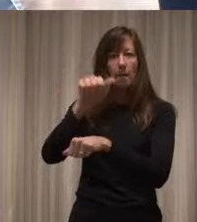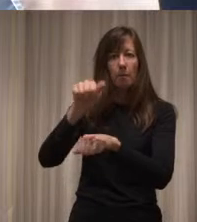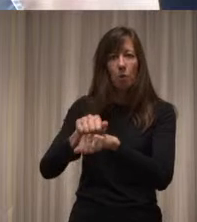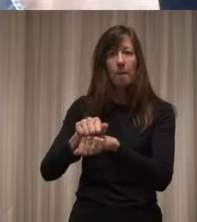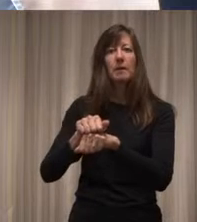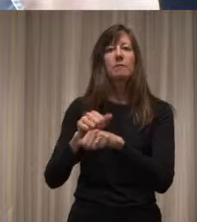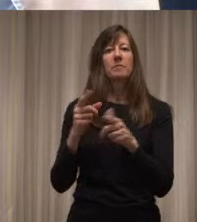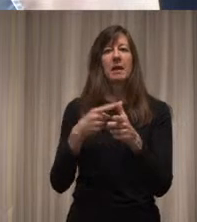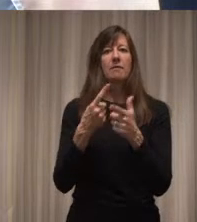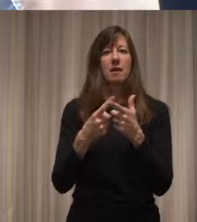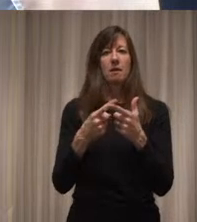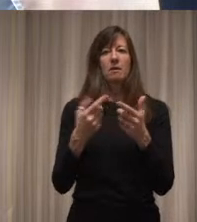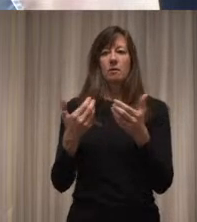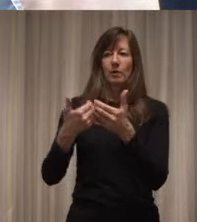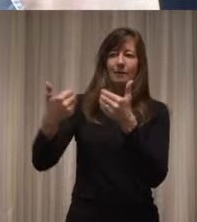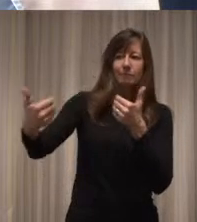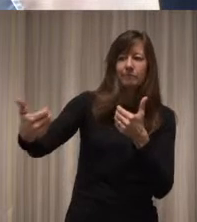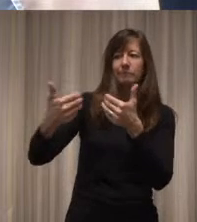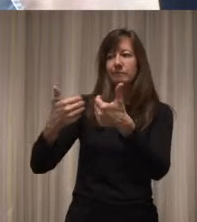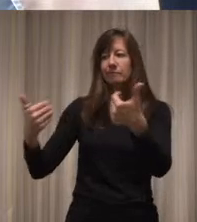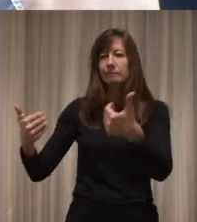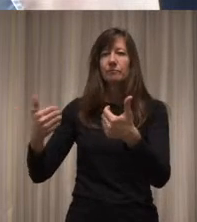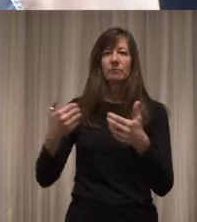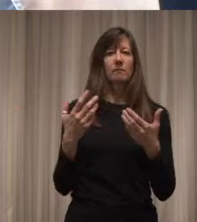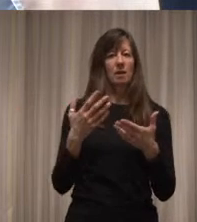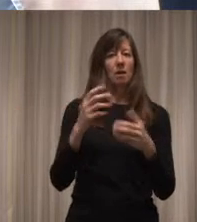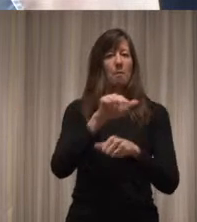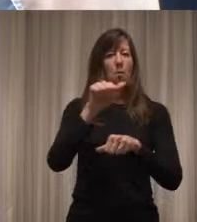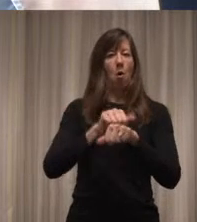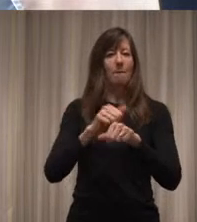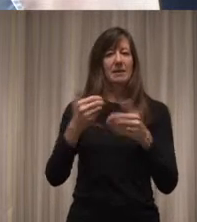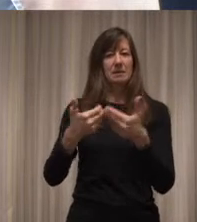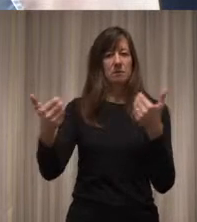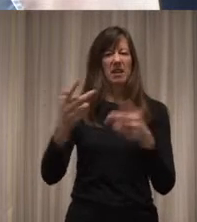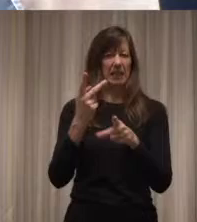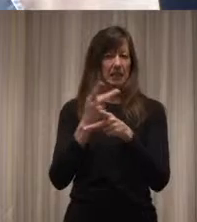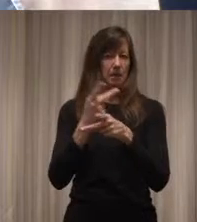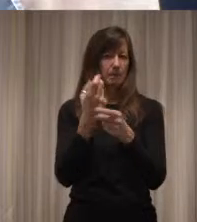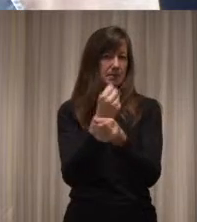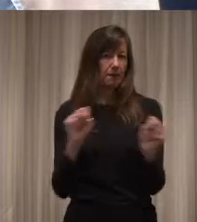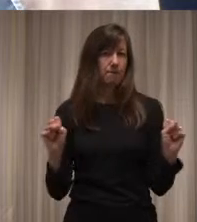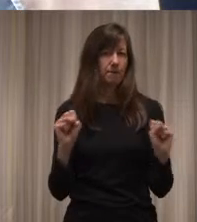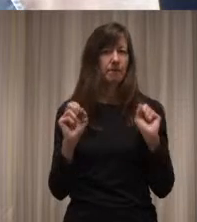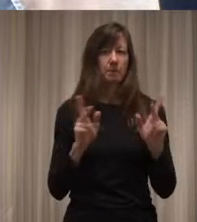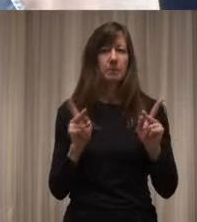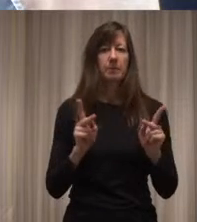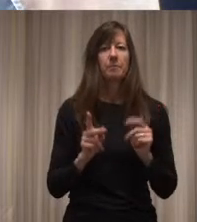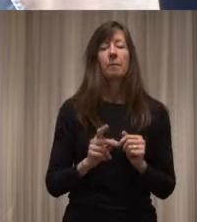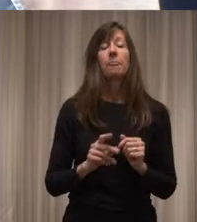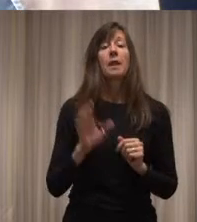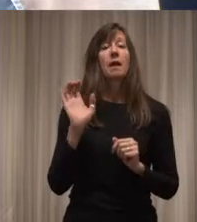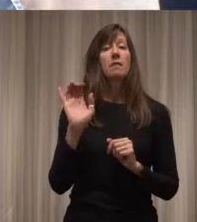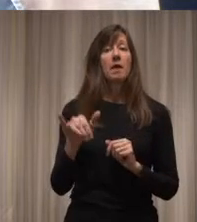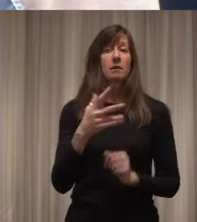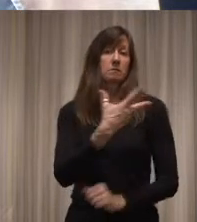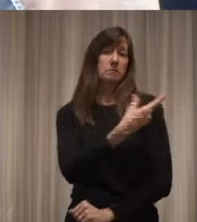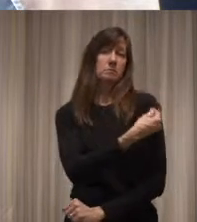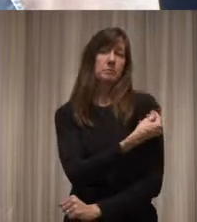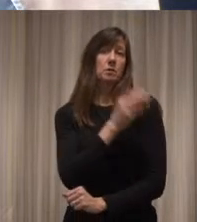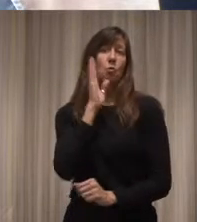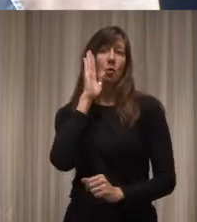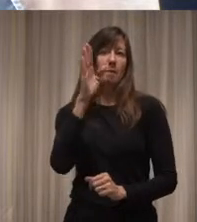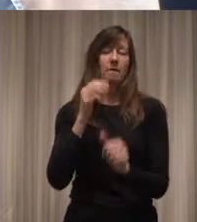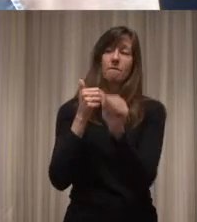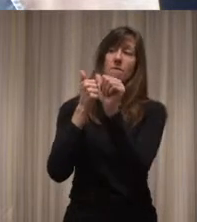safe. And all of those appointments are guided by the New York State vaccine prioritization guidelines, which I'll talk more about